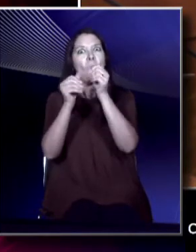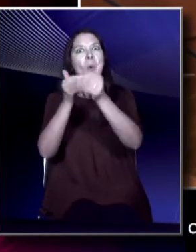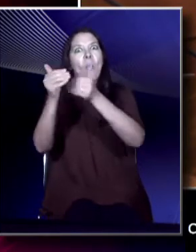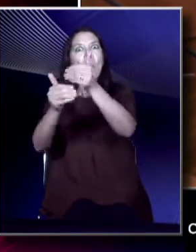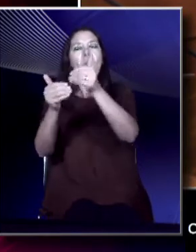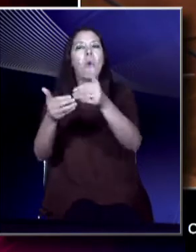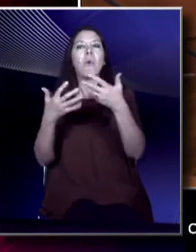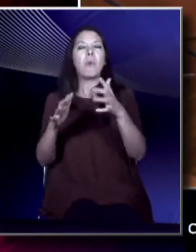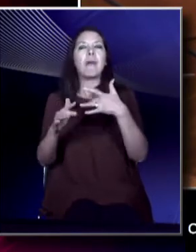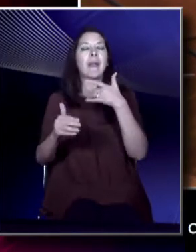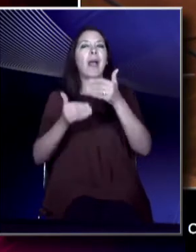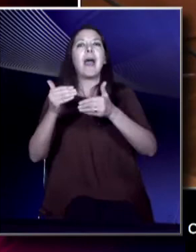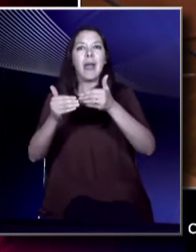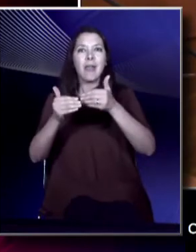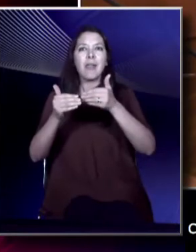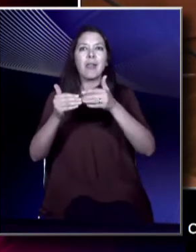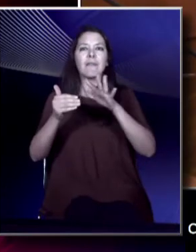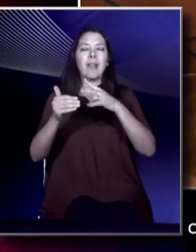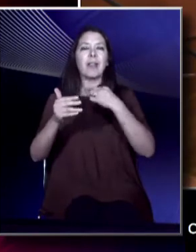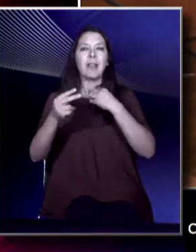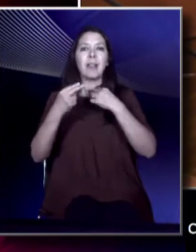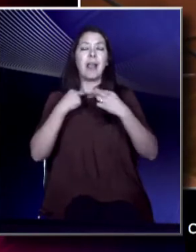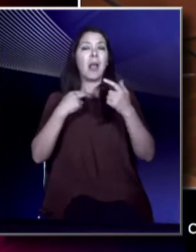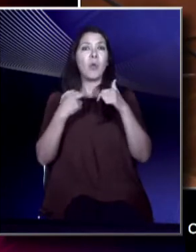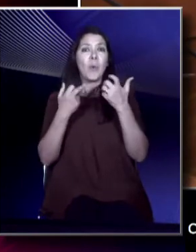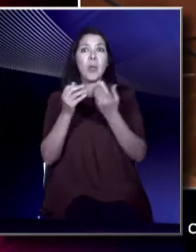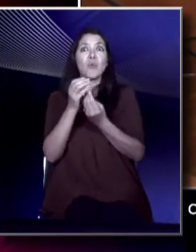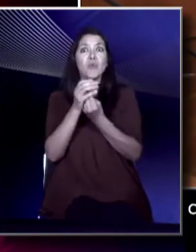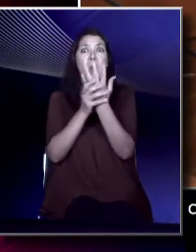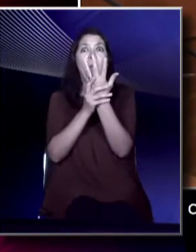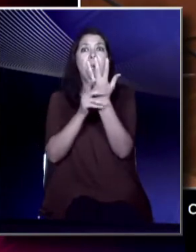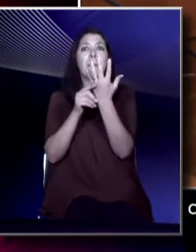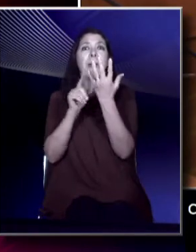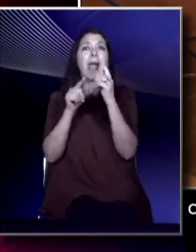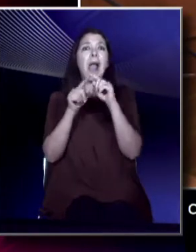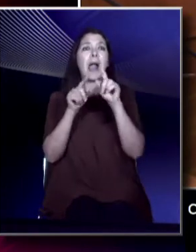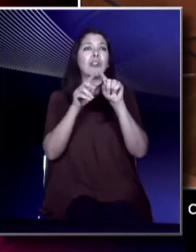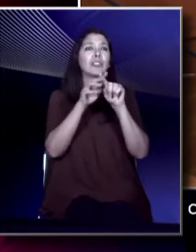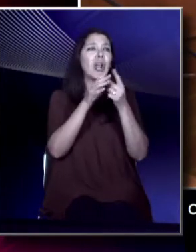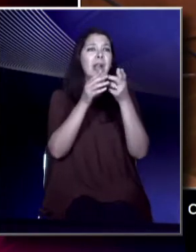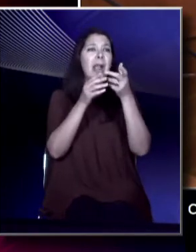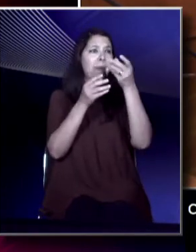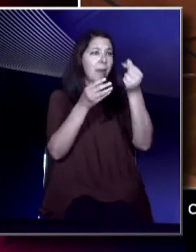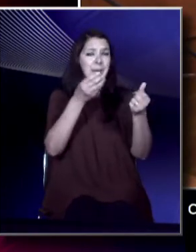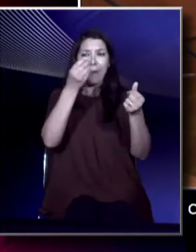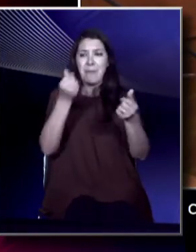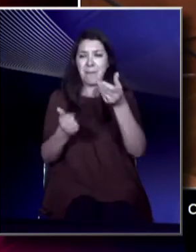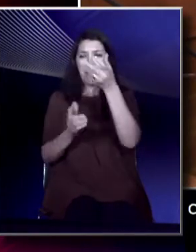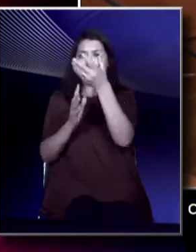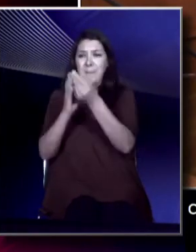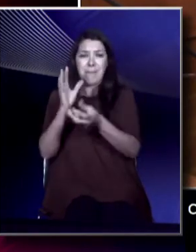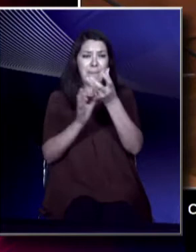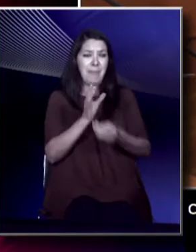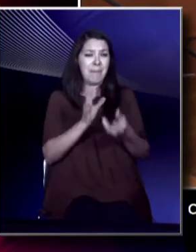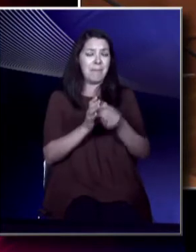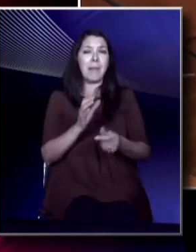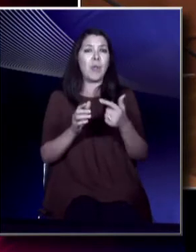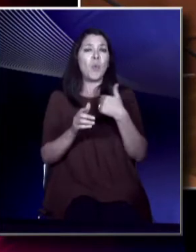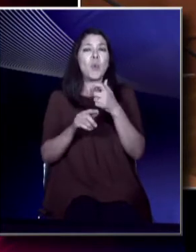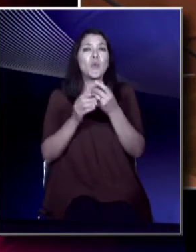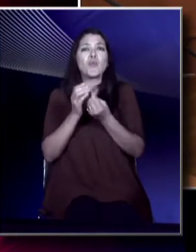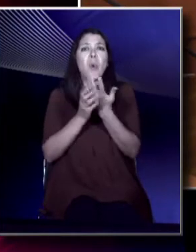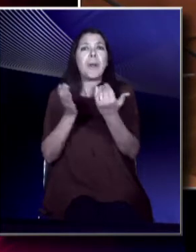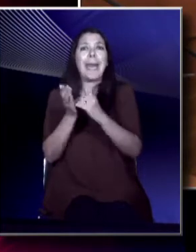cutting off the pieces of growth that we've had and making us start all over again. Please don't cut off our